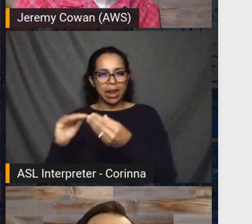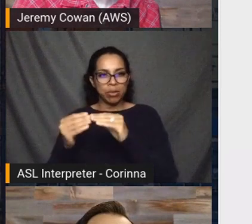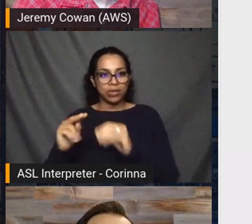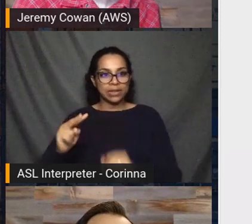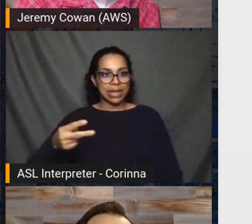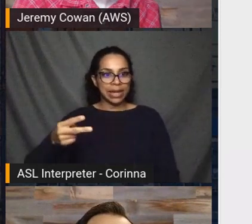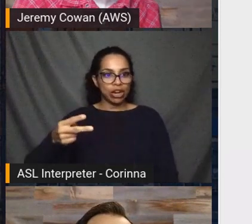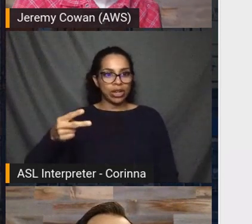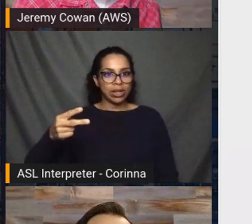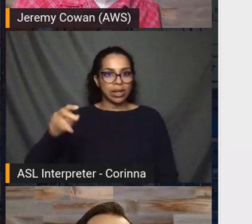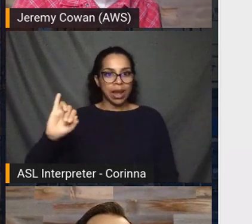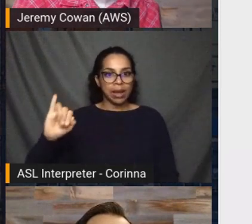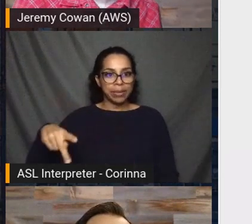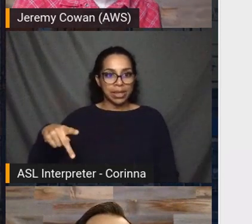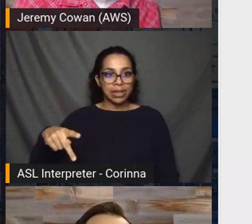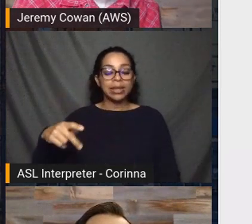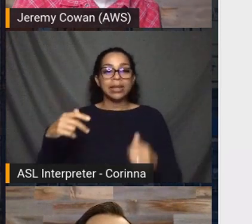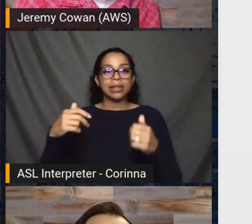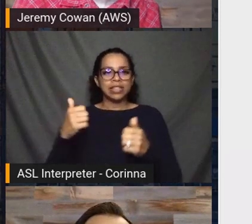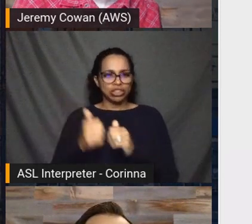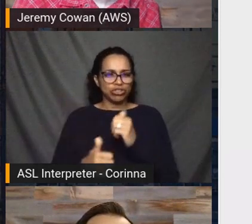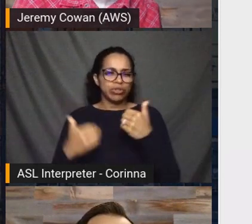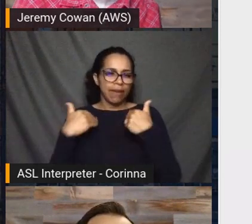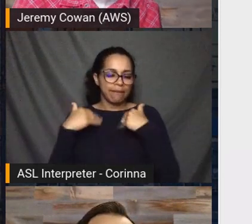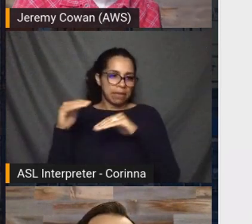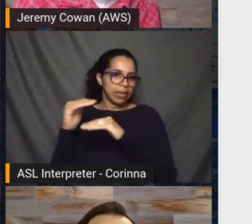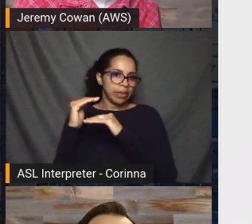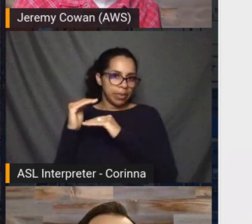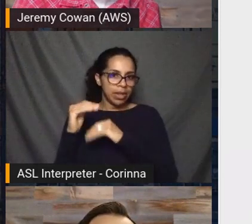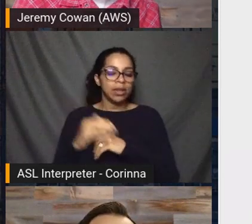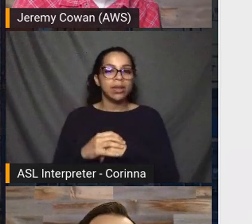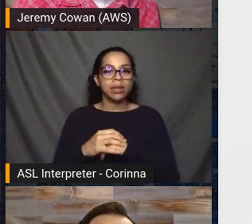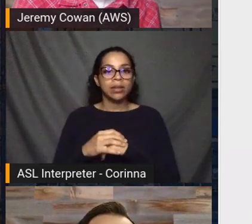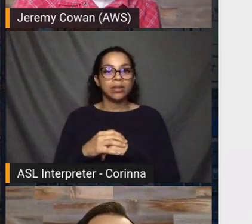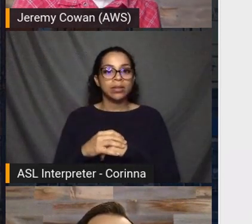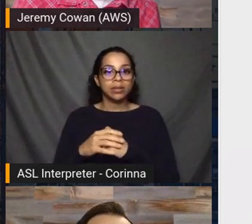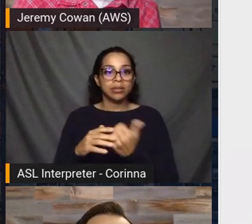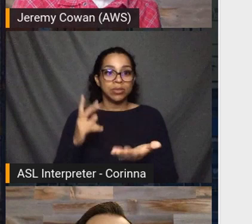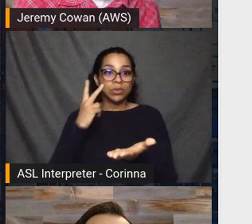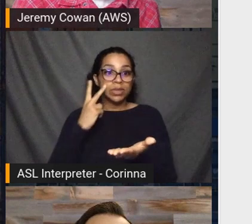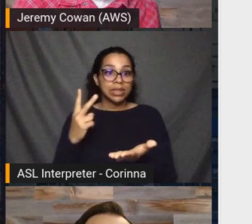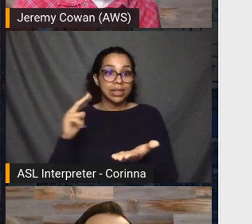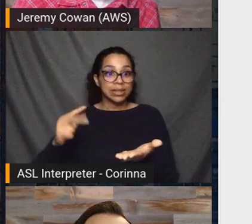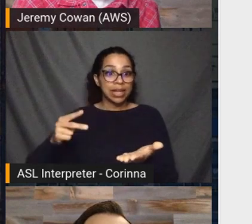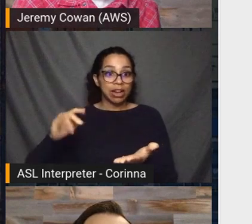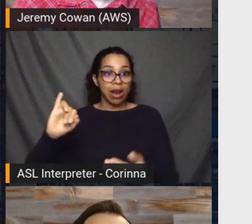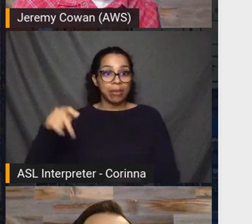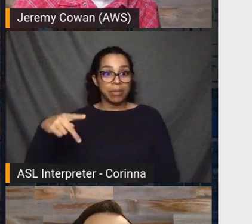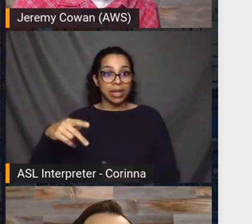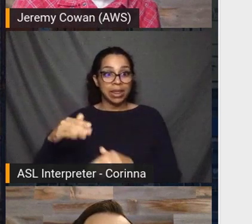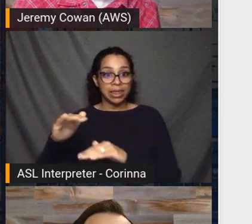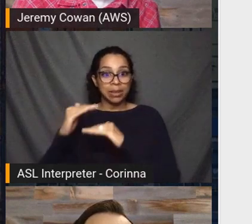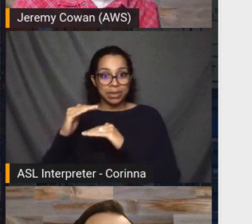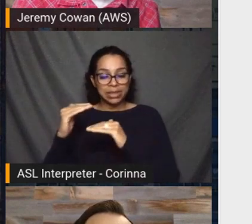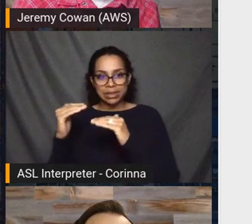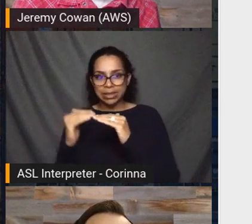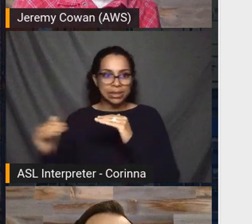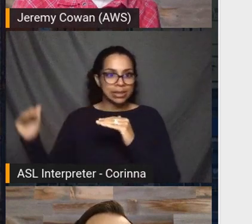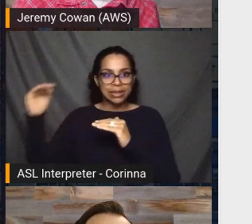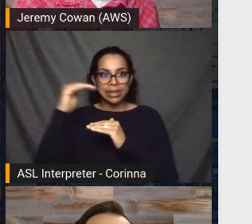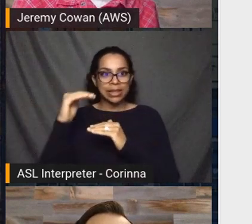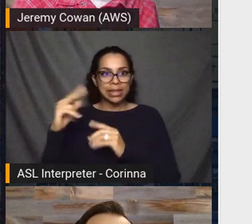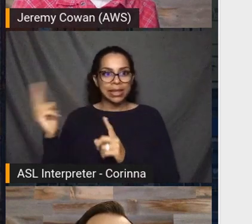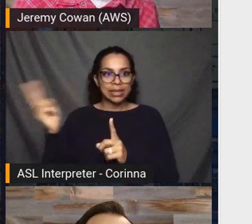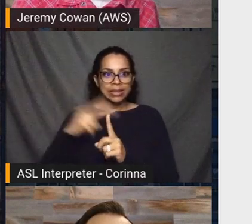each of the instance type have the limits. And as we see the secondary IP limits is exceeding, we assign one